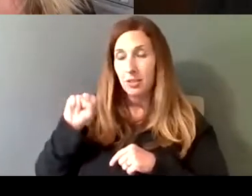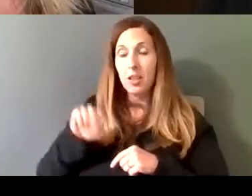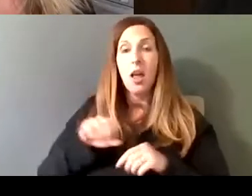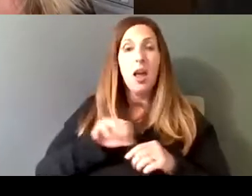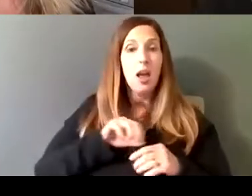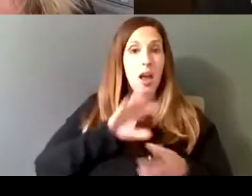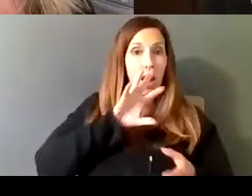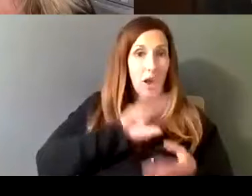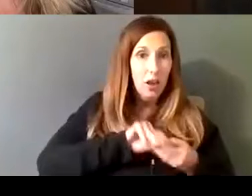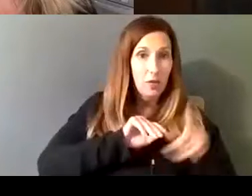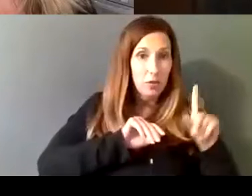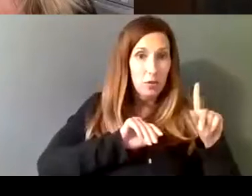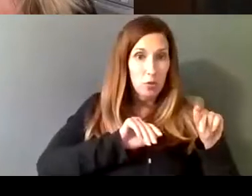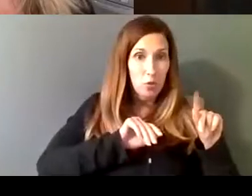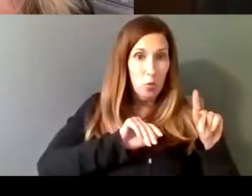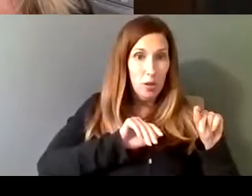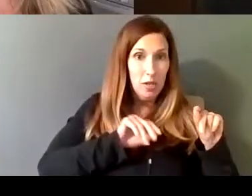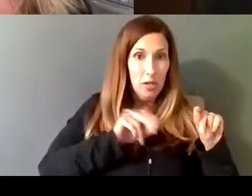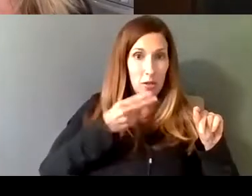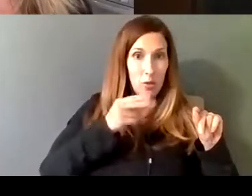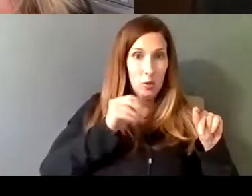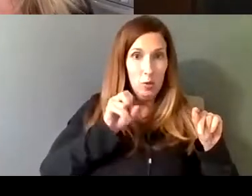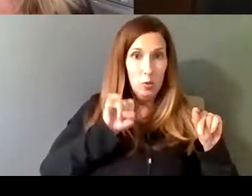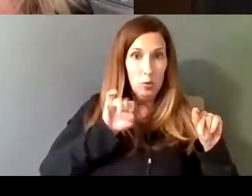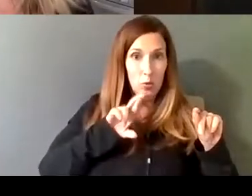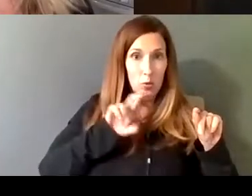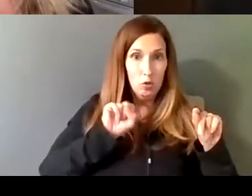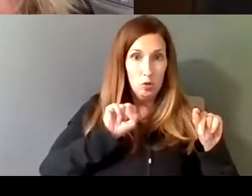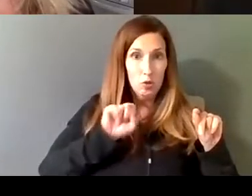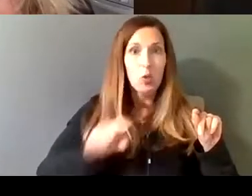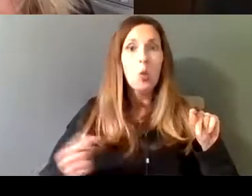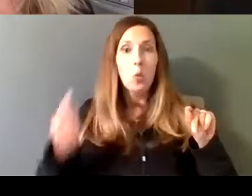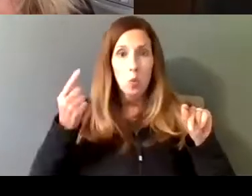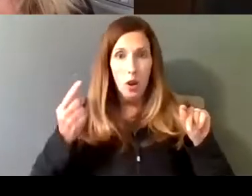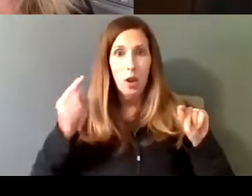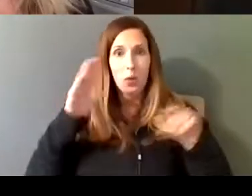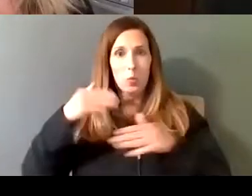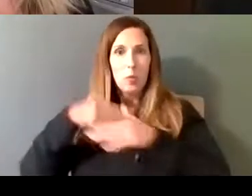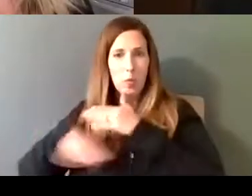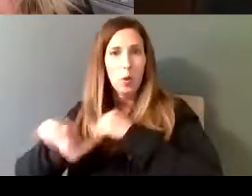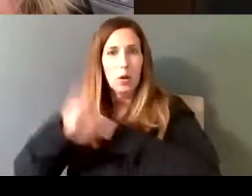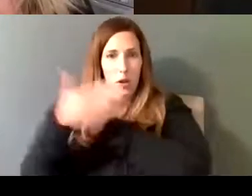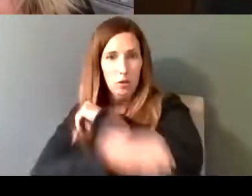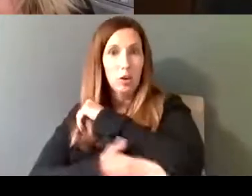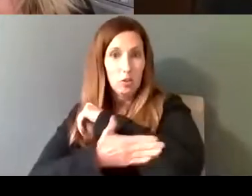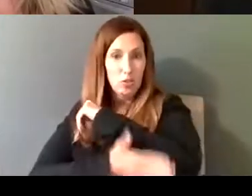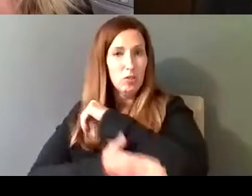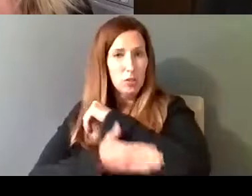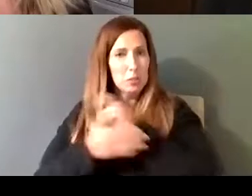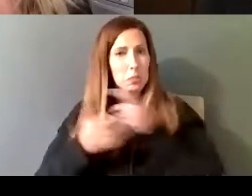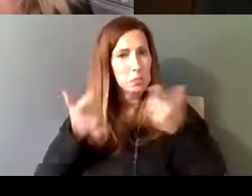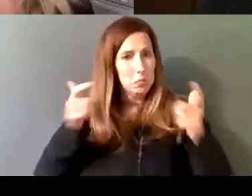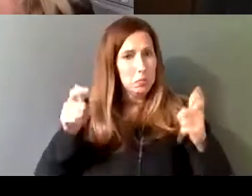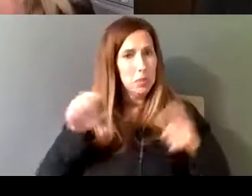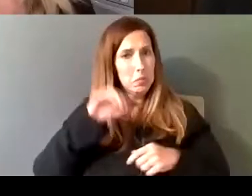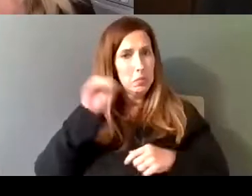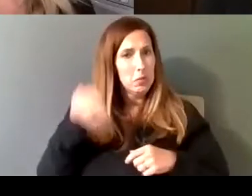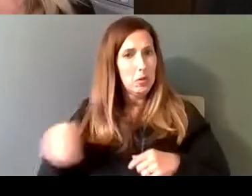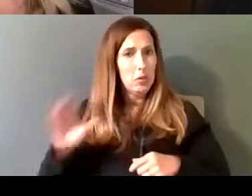at this point, so 1 in 20 residents here in Indiana are foreign born. So that's a pretty big percentage of our